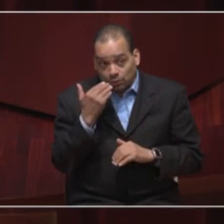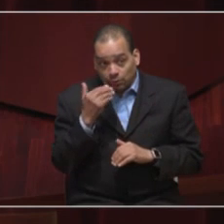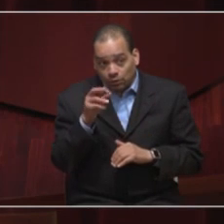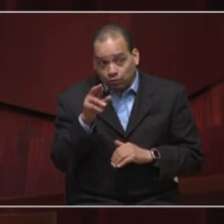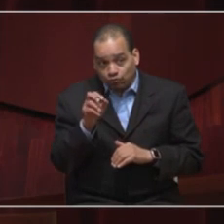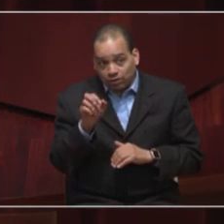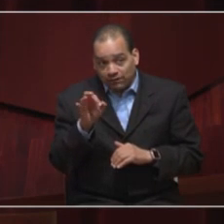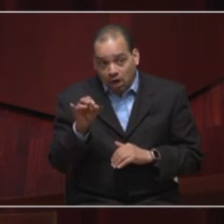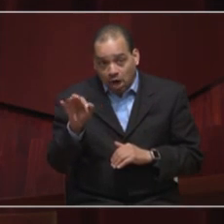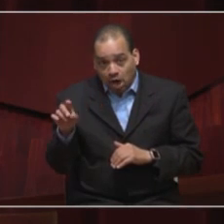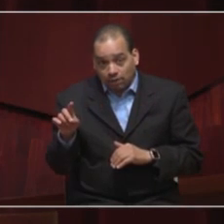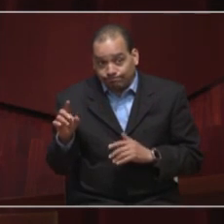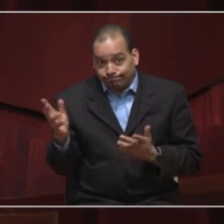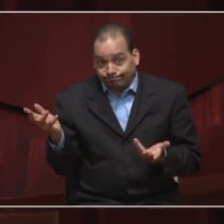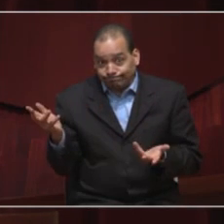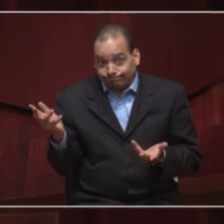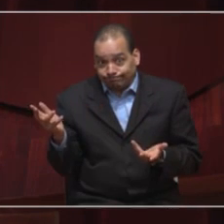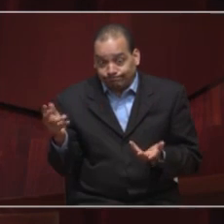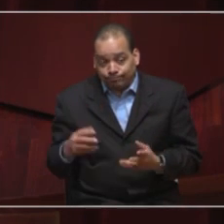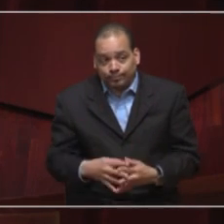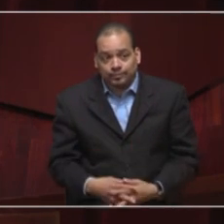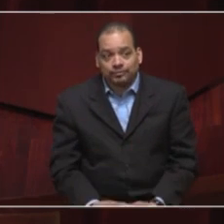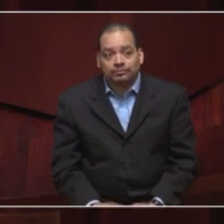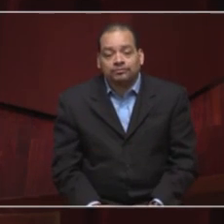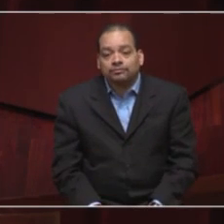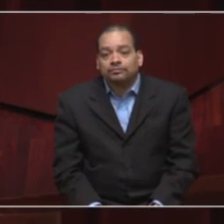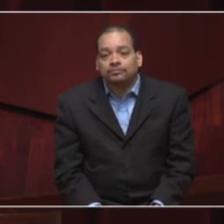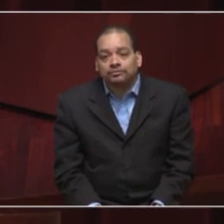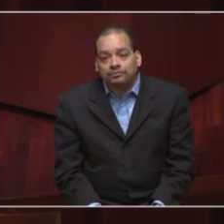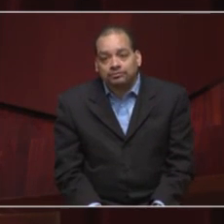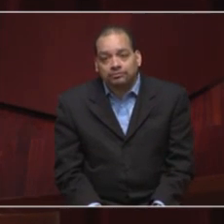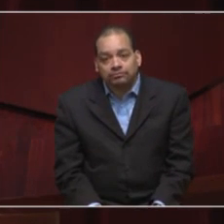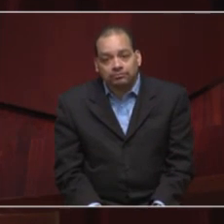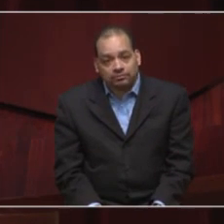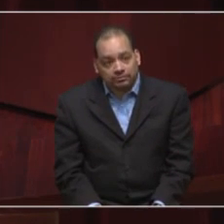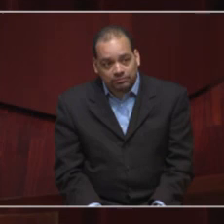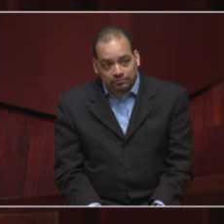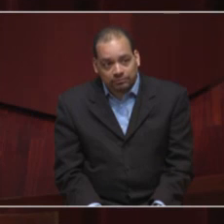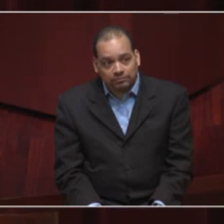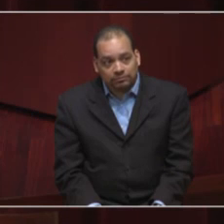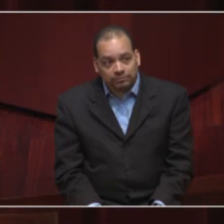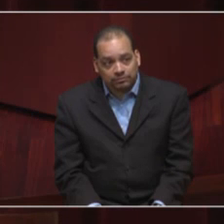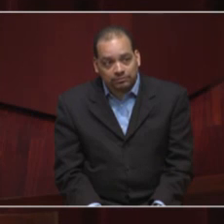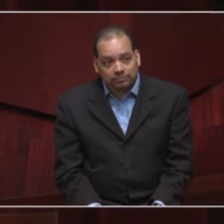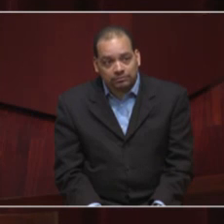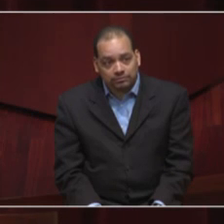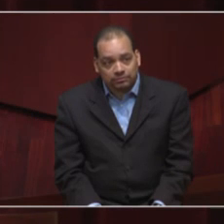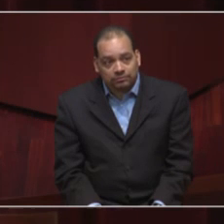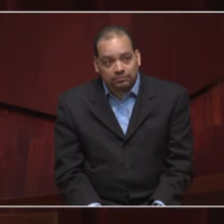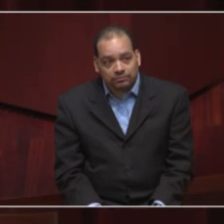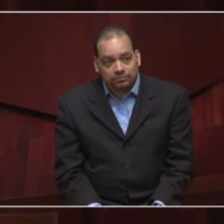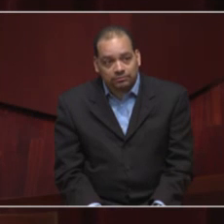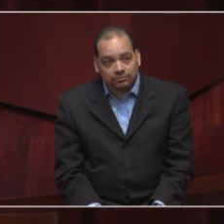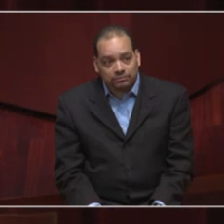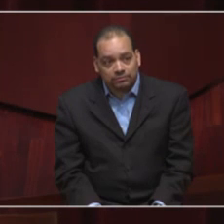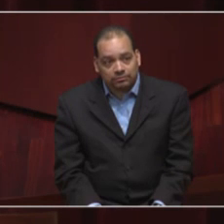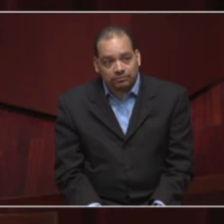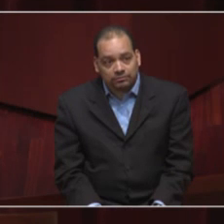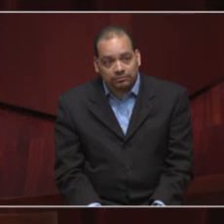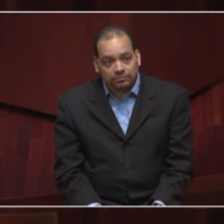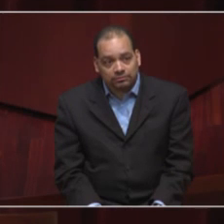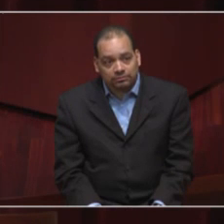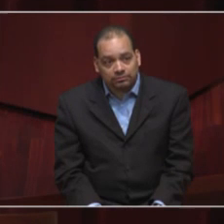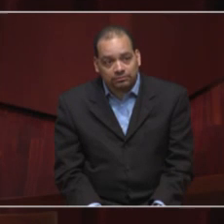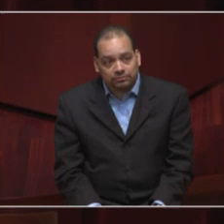yet? And that's another one that I'm working on that I want to propose, that we can display for you somehow so you have some confidence that, you know, I sent